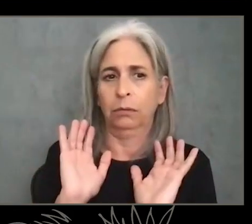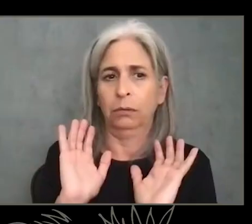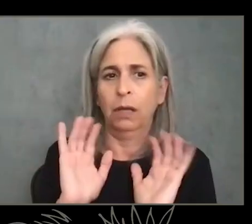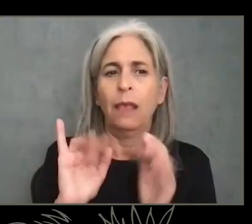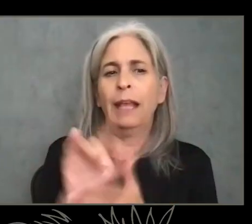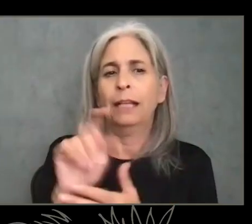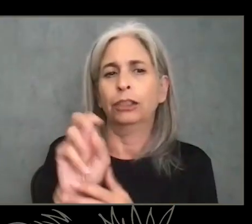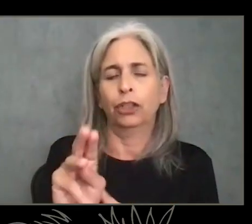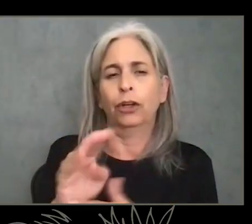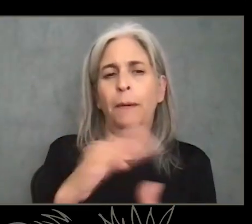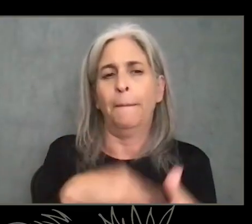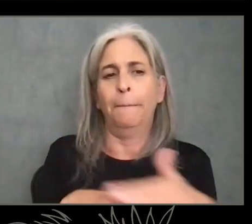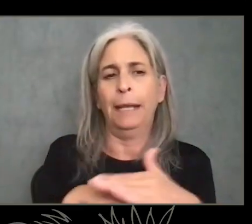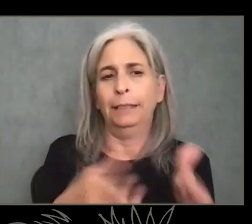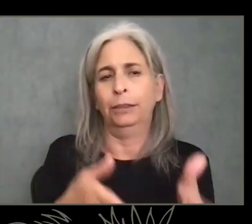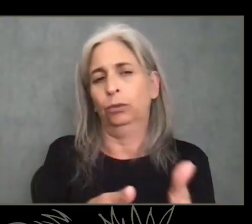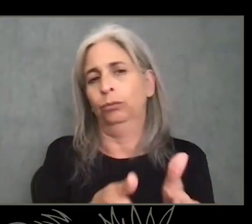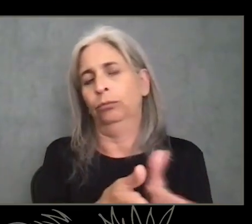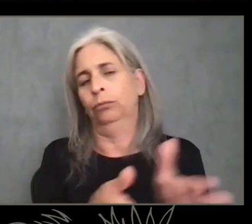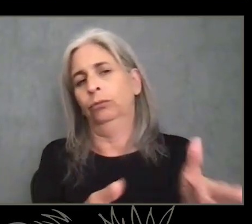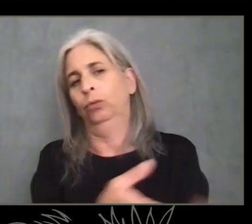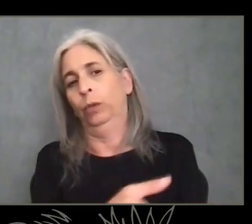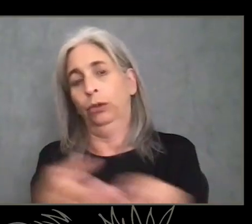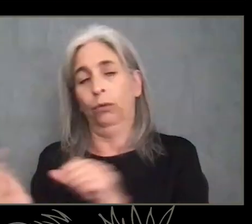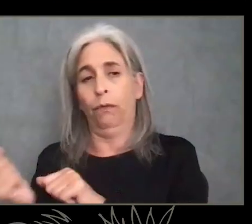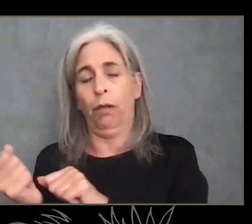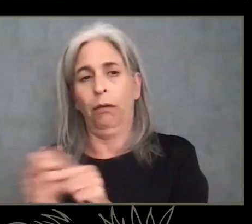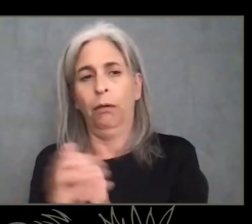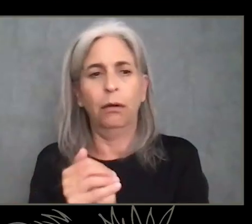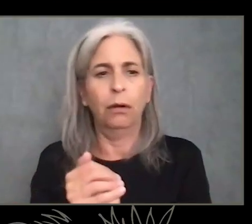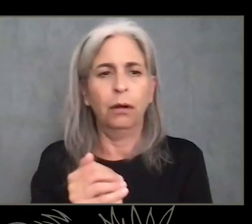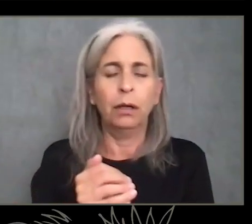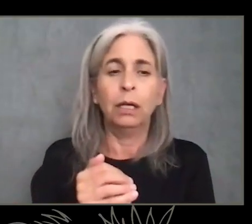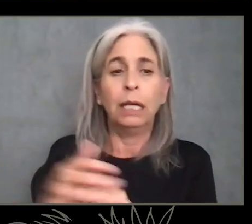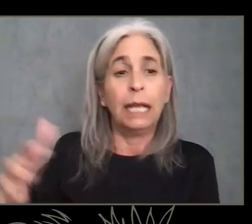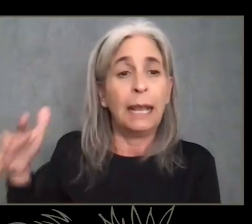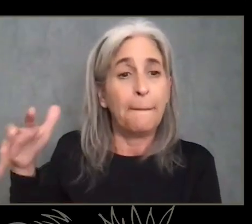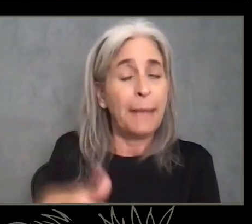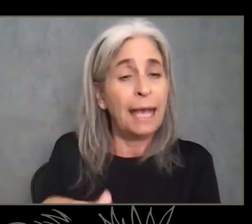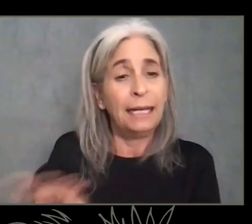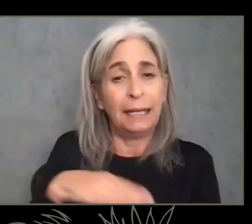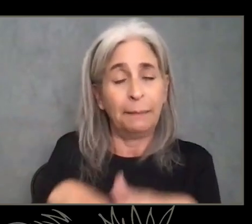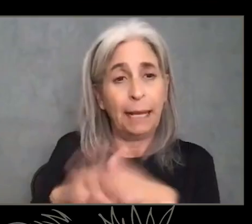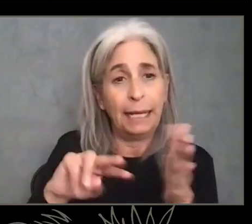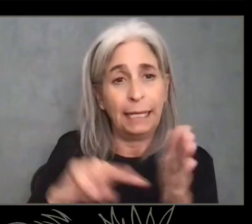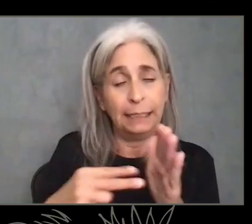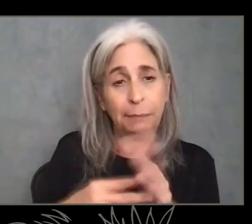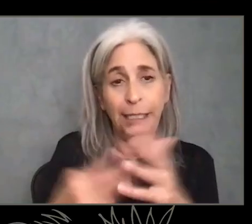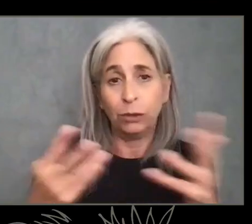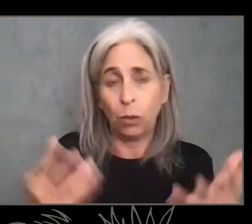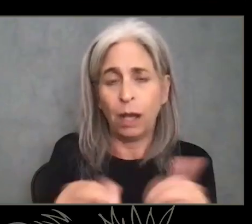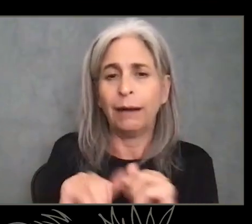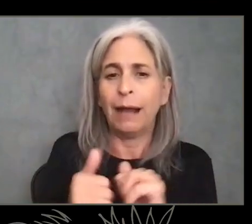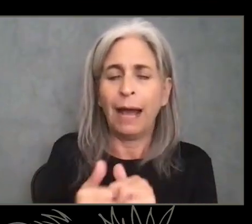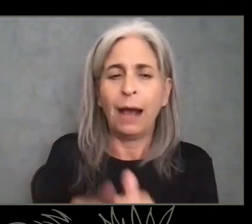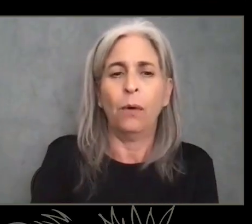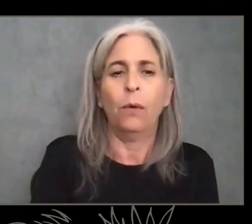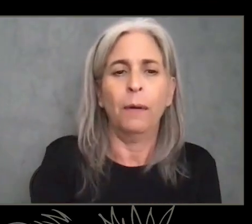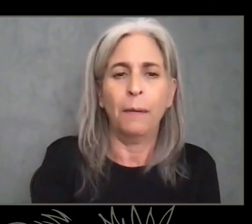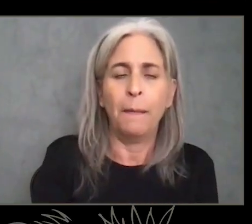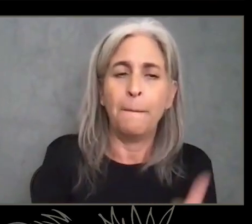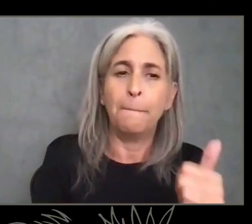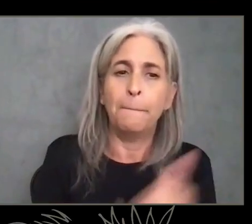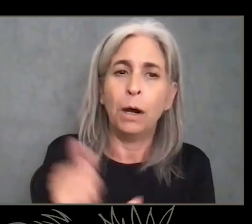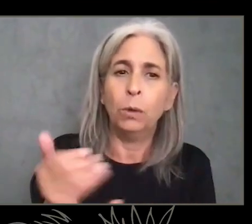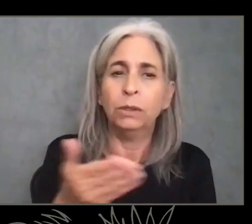retrieval. But there is another retrieval called embedding-based, which is basically how most of the